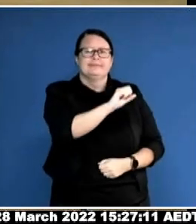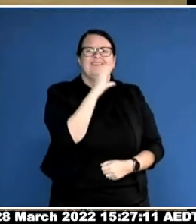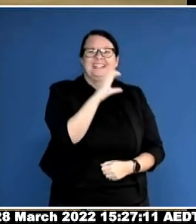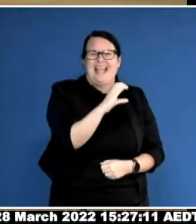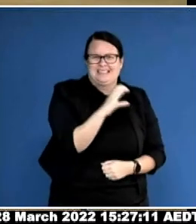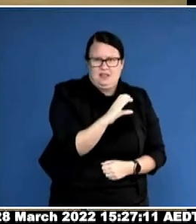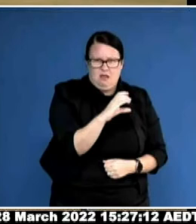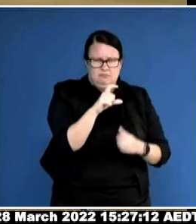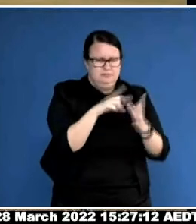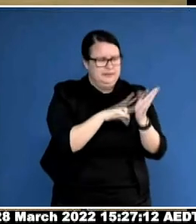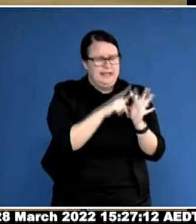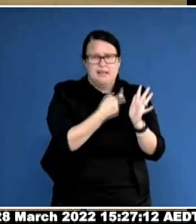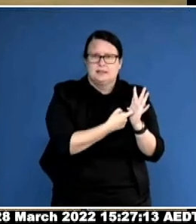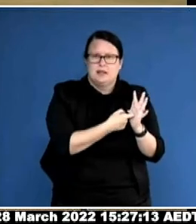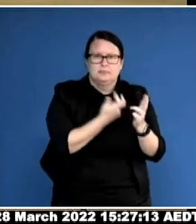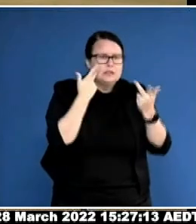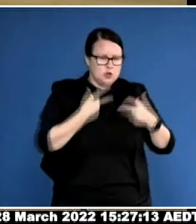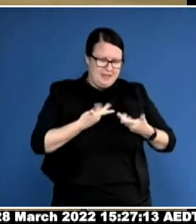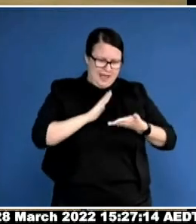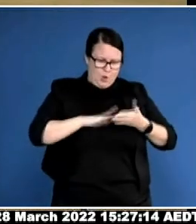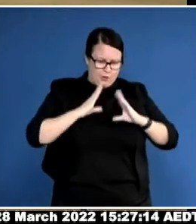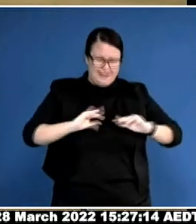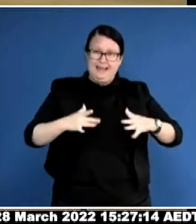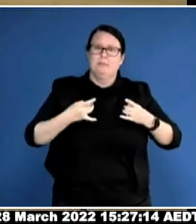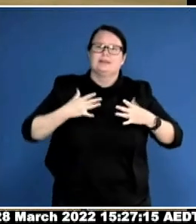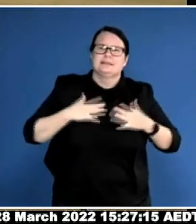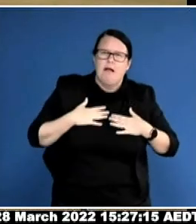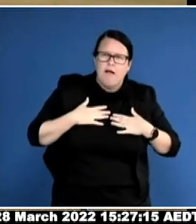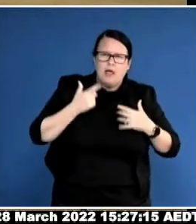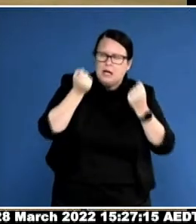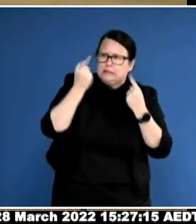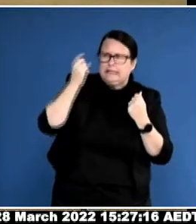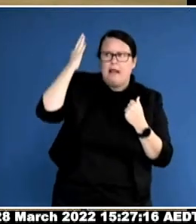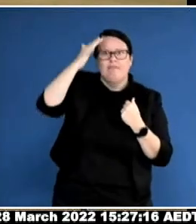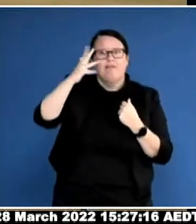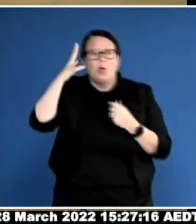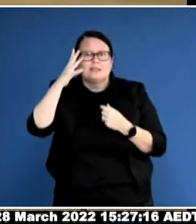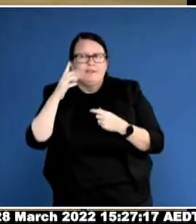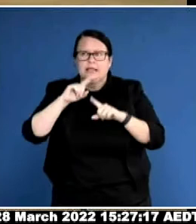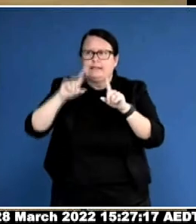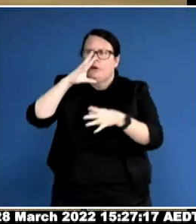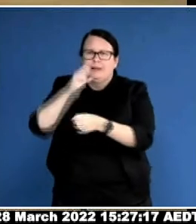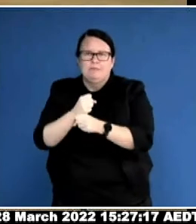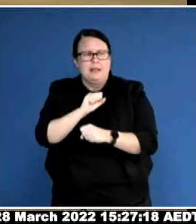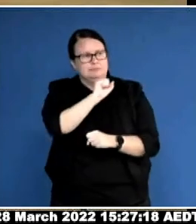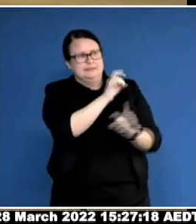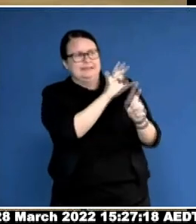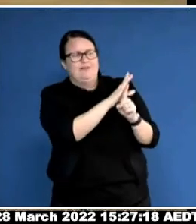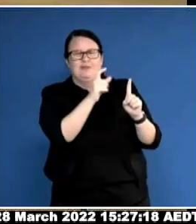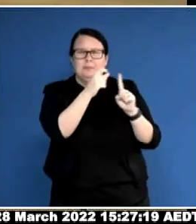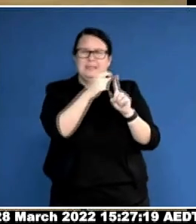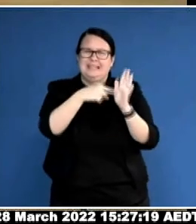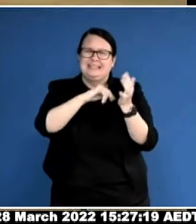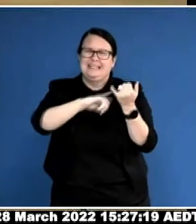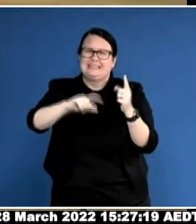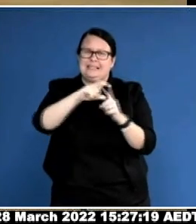and introduced me to the idea of being able to heal as well as to philosophy and things like that. He had PTSD, though, and there was an